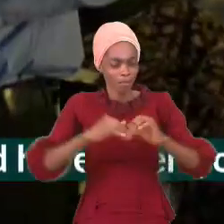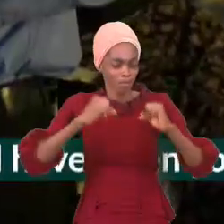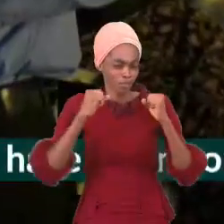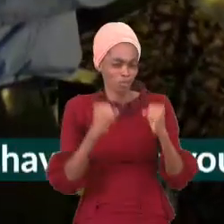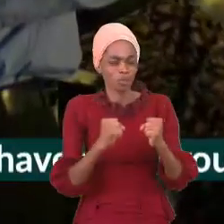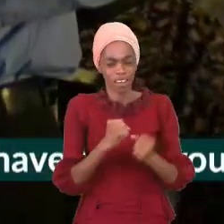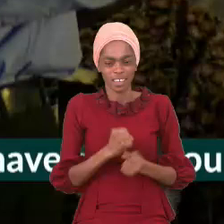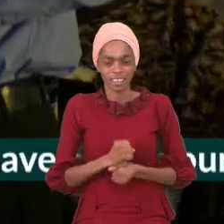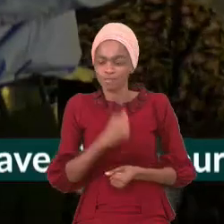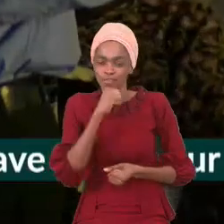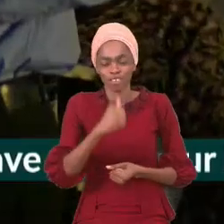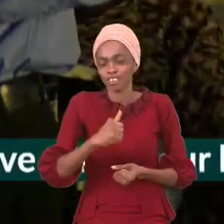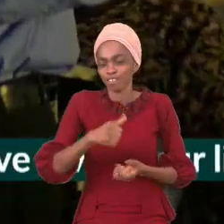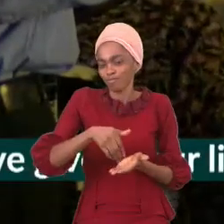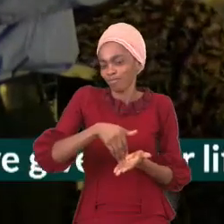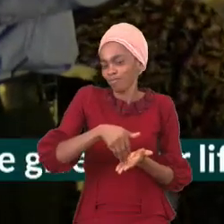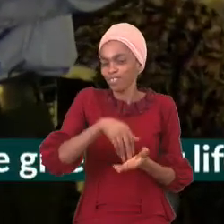That's why we need your details.